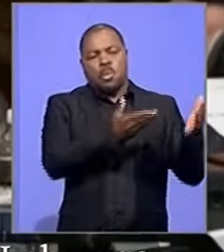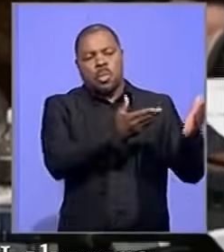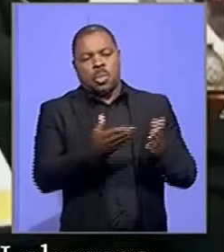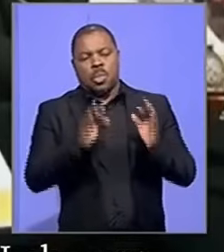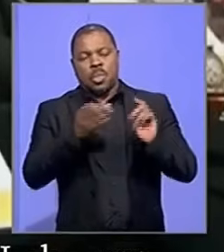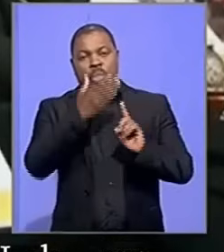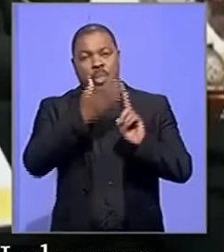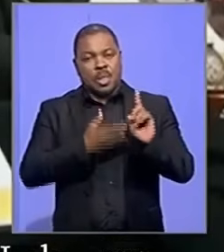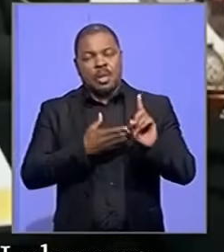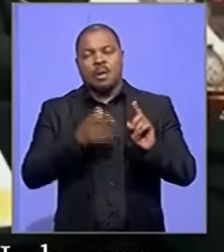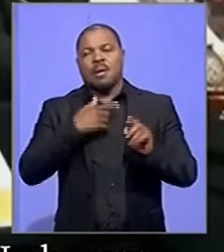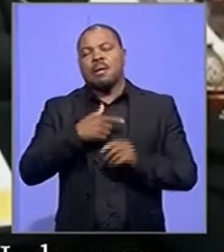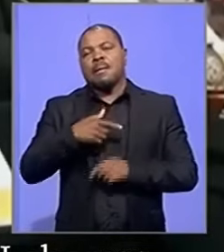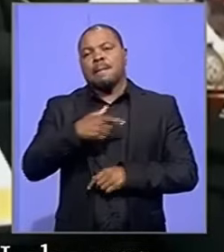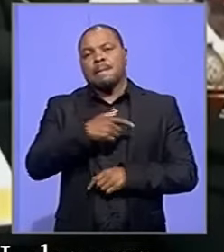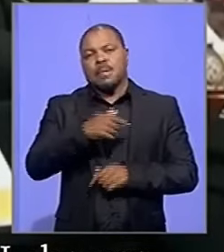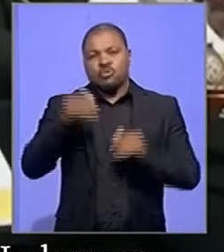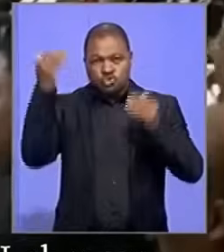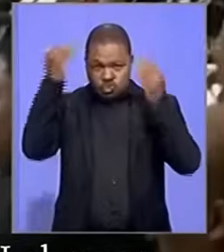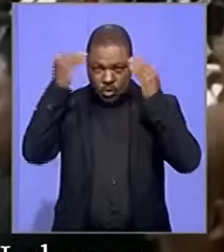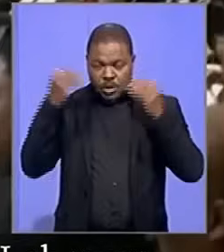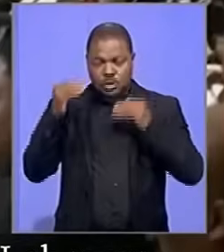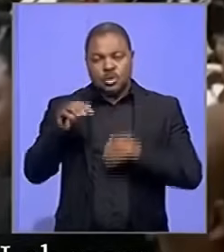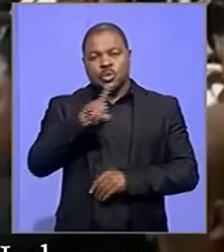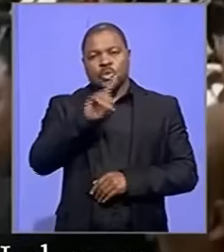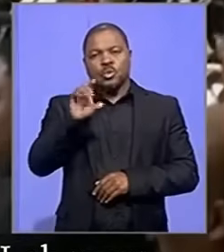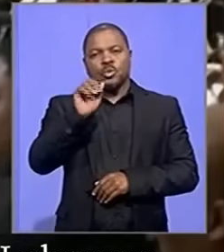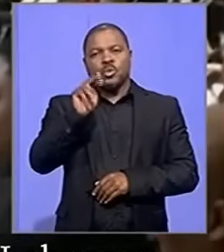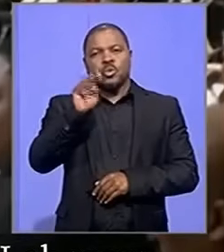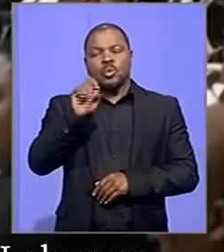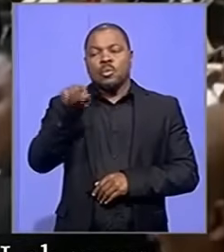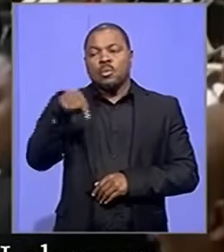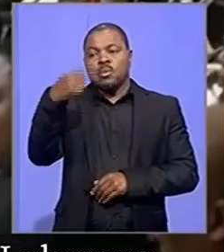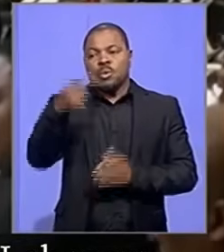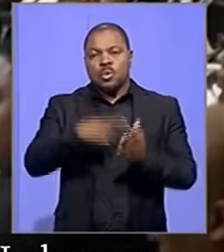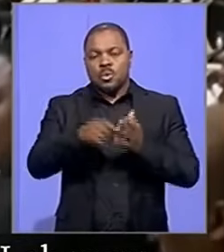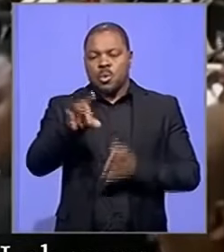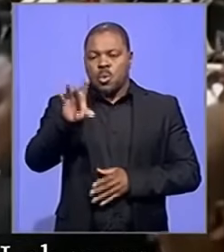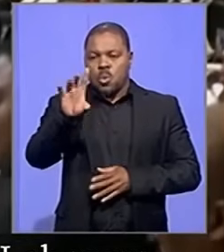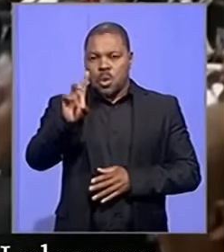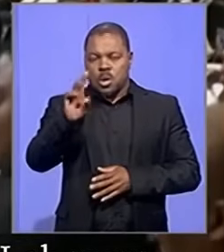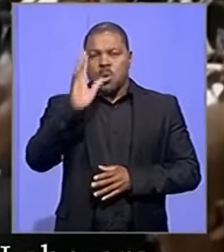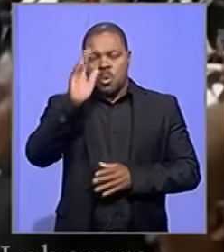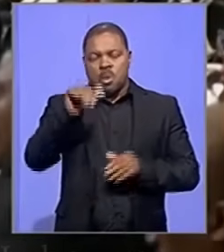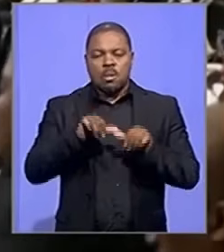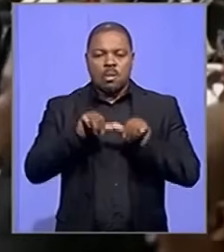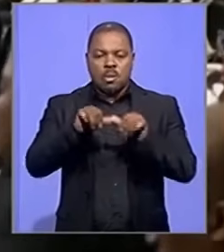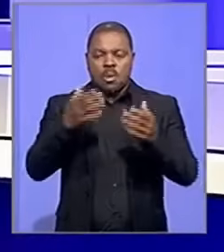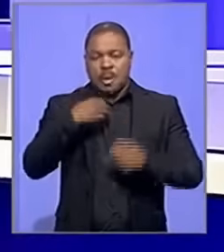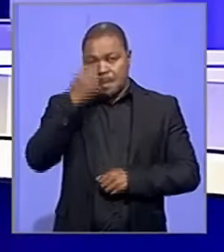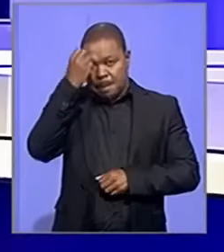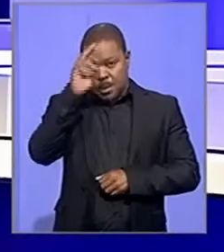etwa pele ke moahlodi mogolo Raymond Zondo beke e tlago ka laboraro ka Union Buildings ka Pretoria.